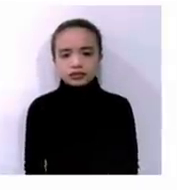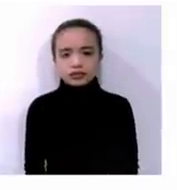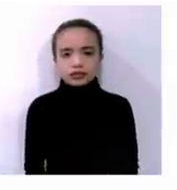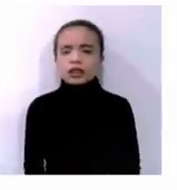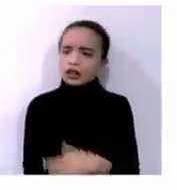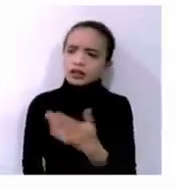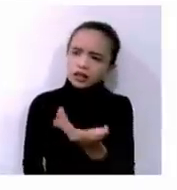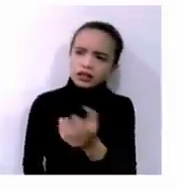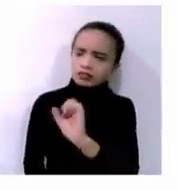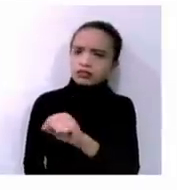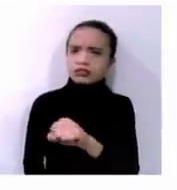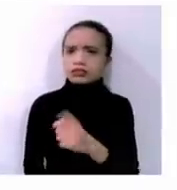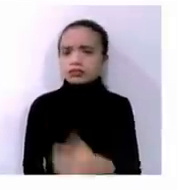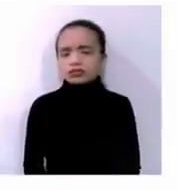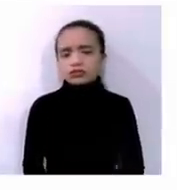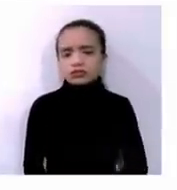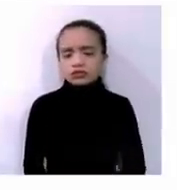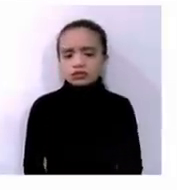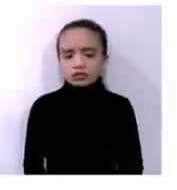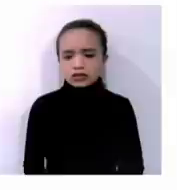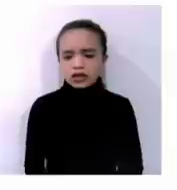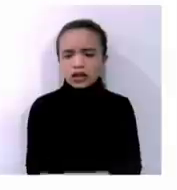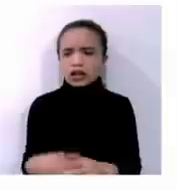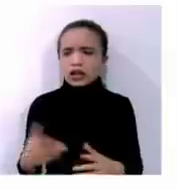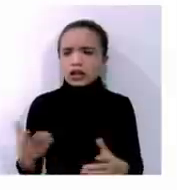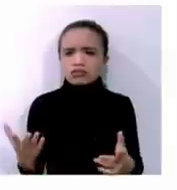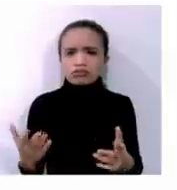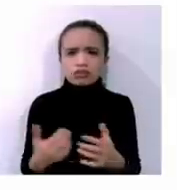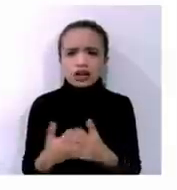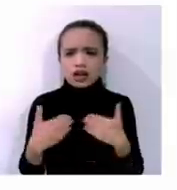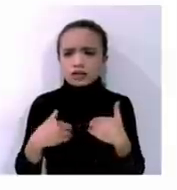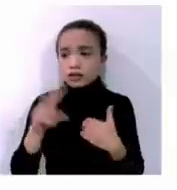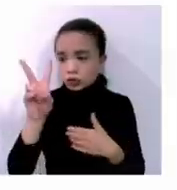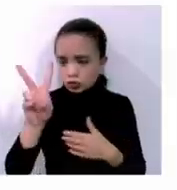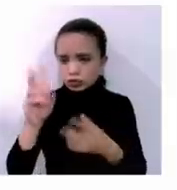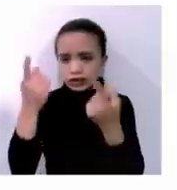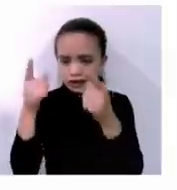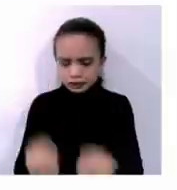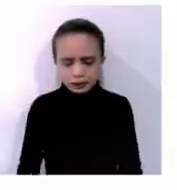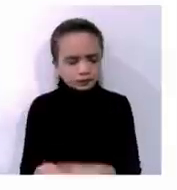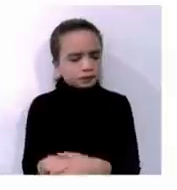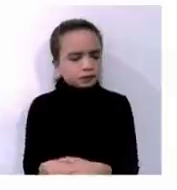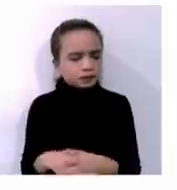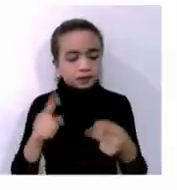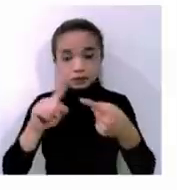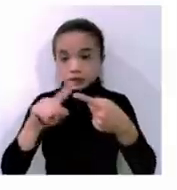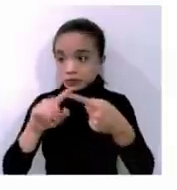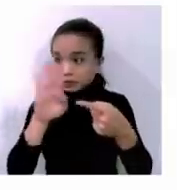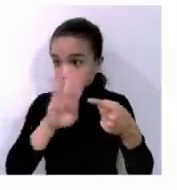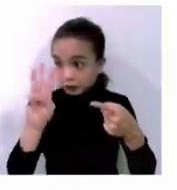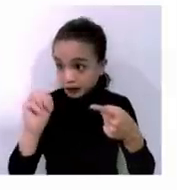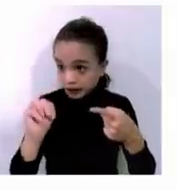Yeah, that's... Well, there are two things that can happen. Marcos Jr.